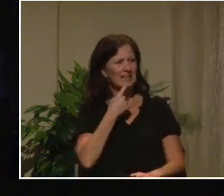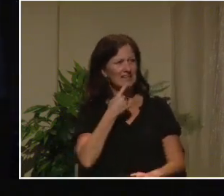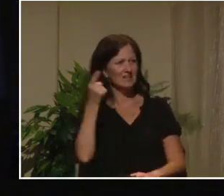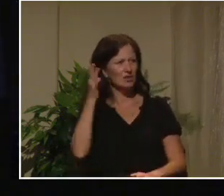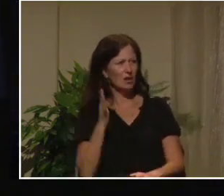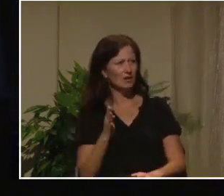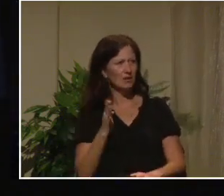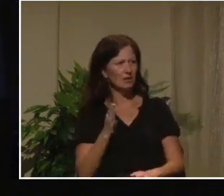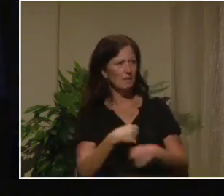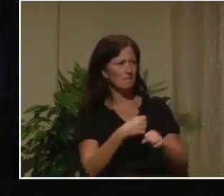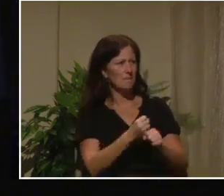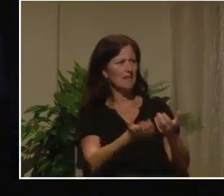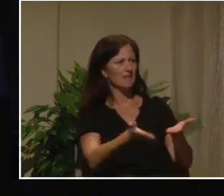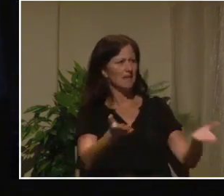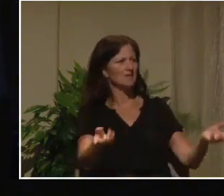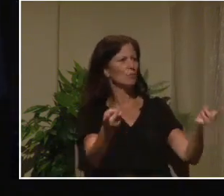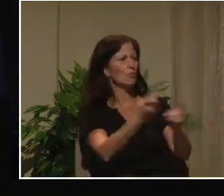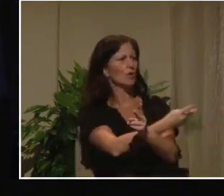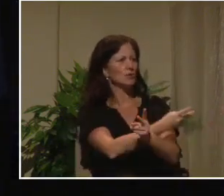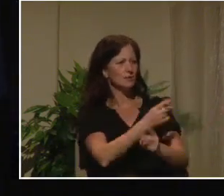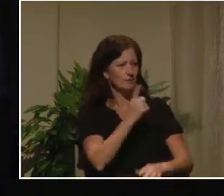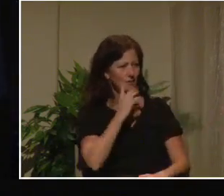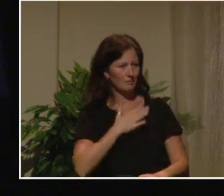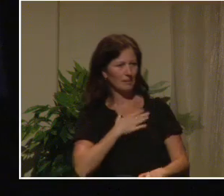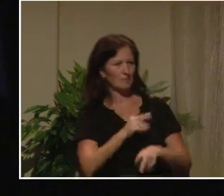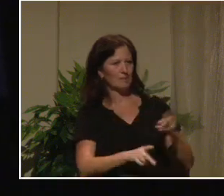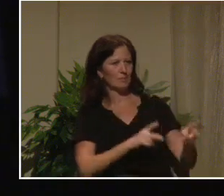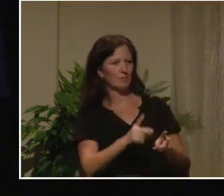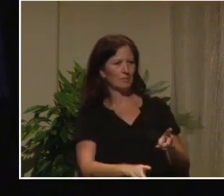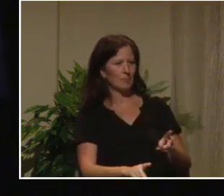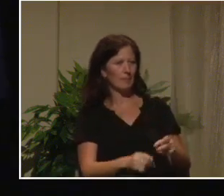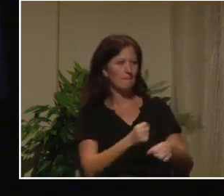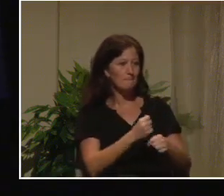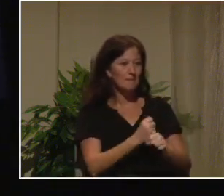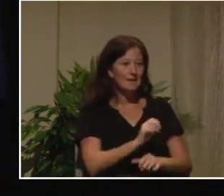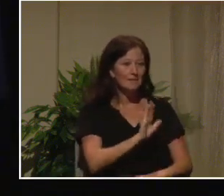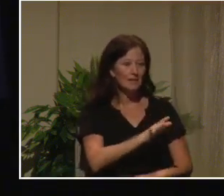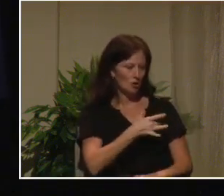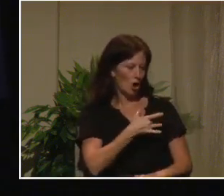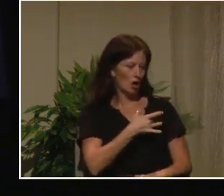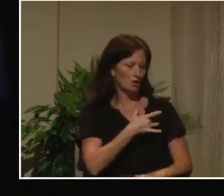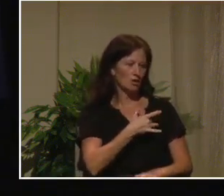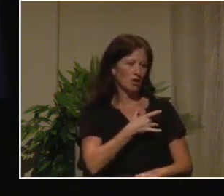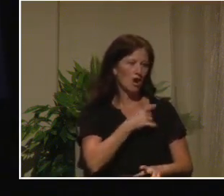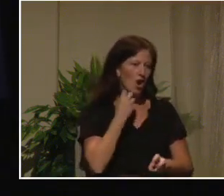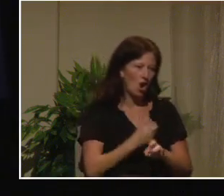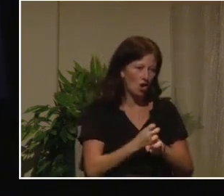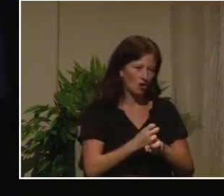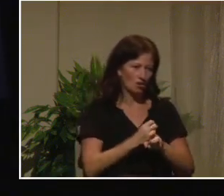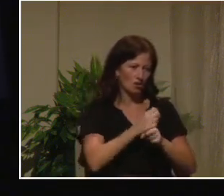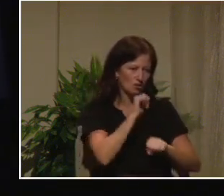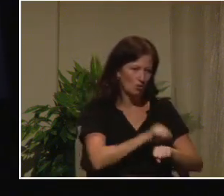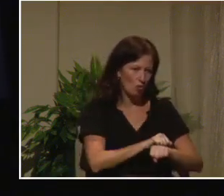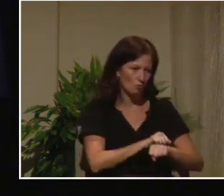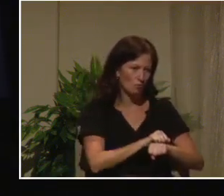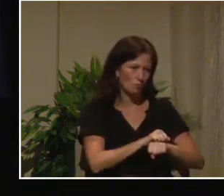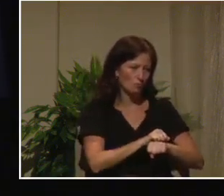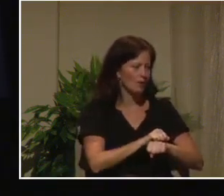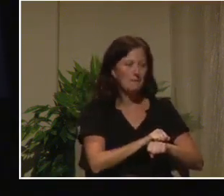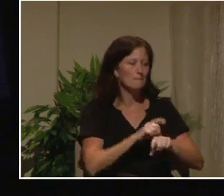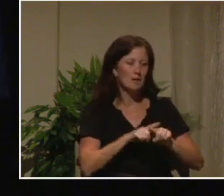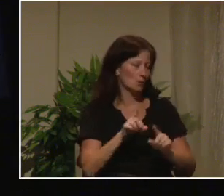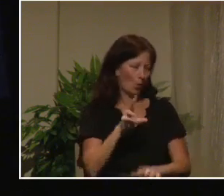worse for my people. You just go harden their hearts." But that's not what God is saying. God has